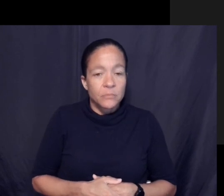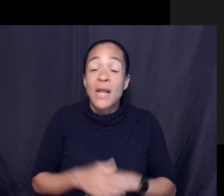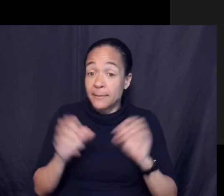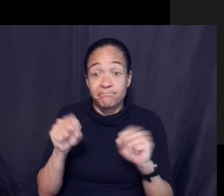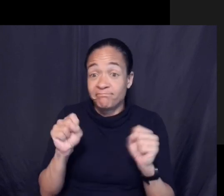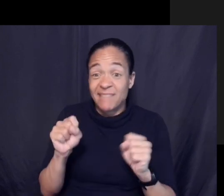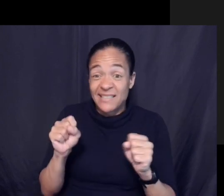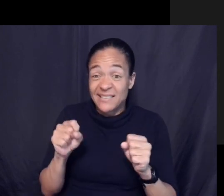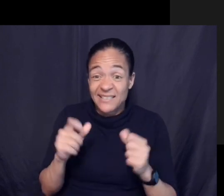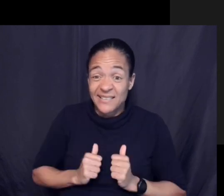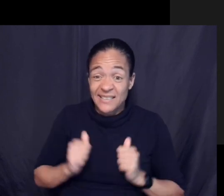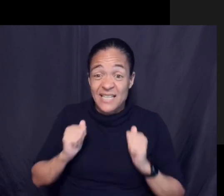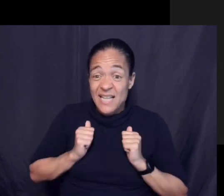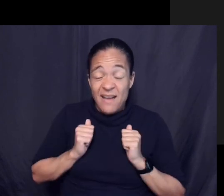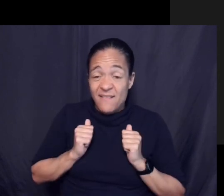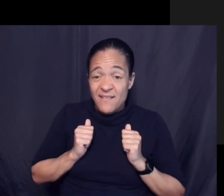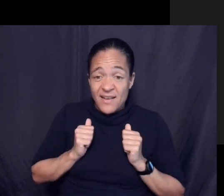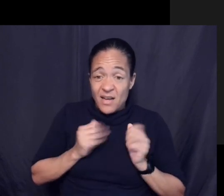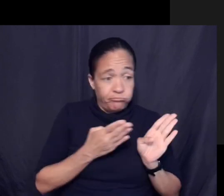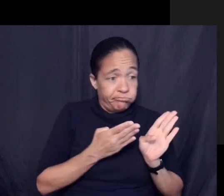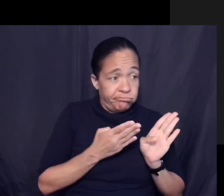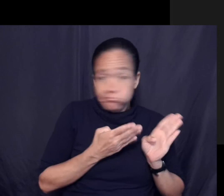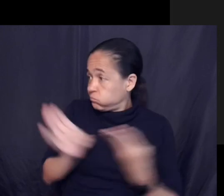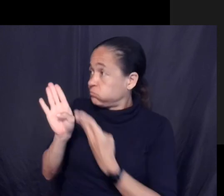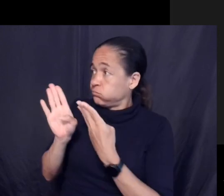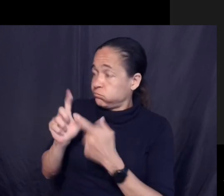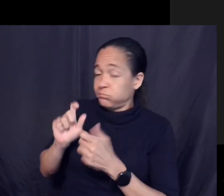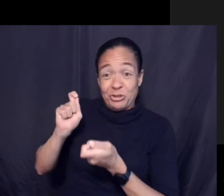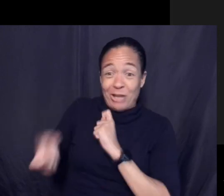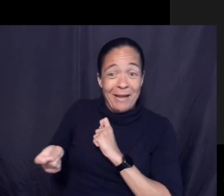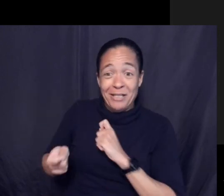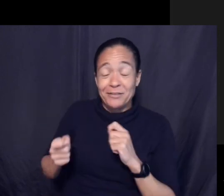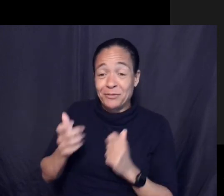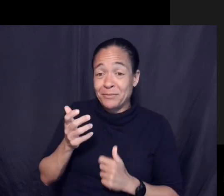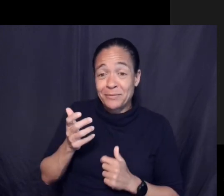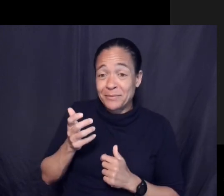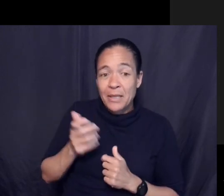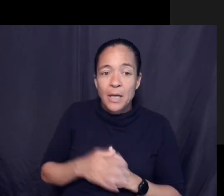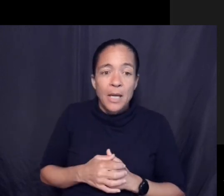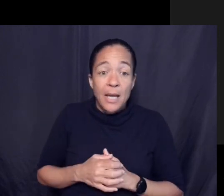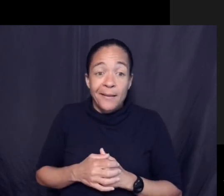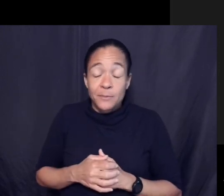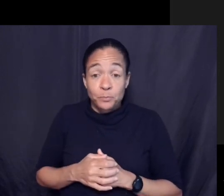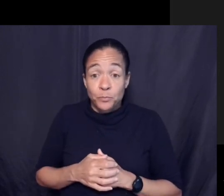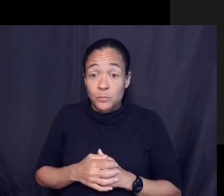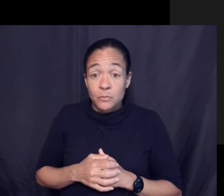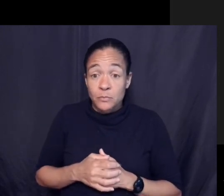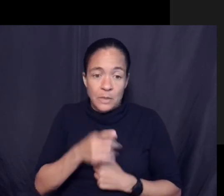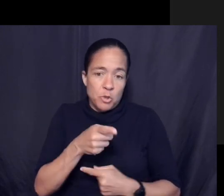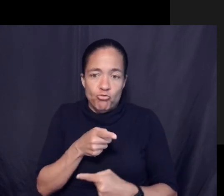life is just taken on a completely different path. Absolutely. And you're right. You cannot